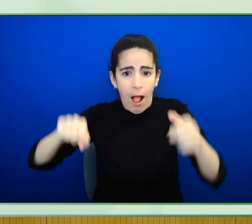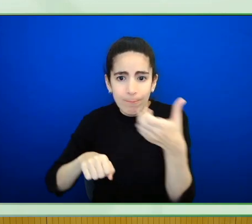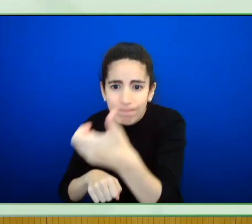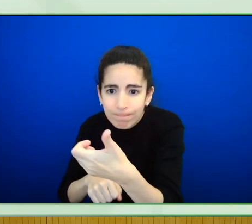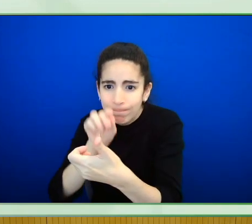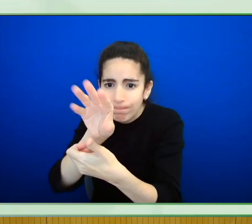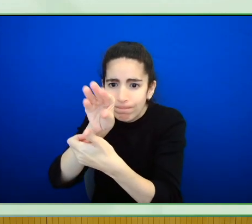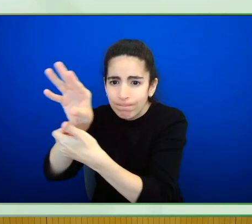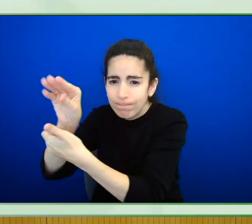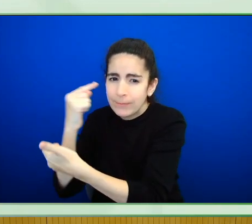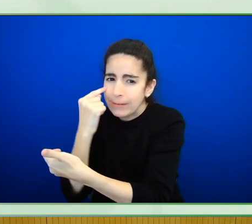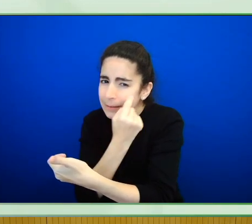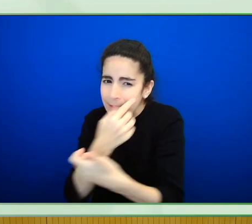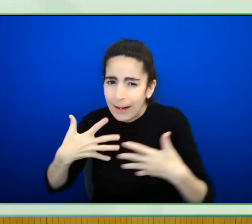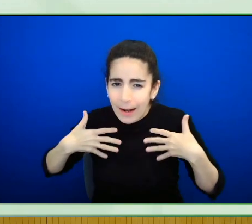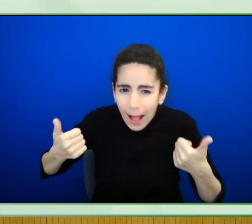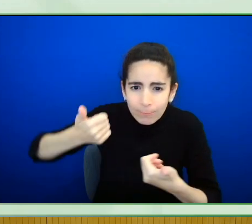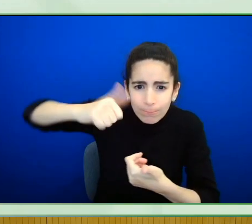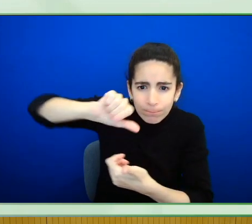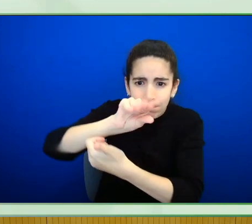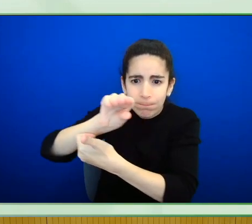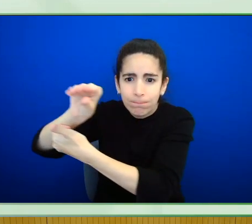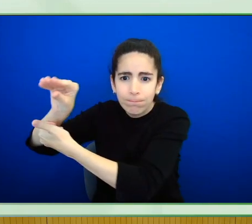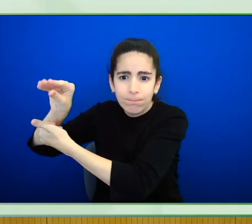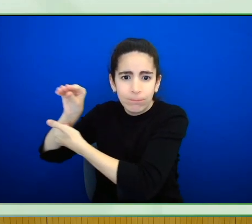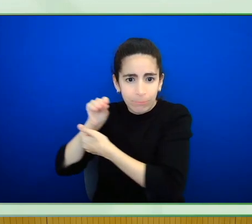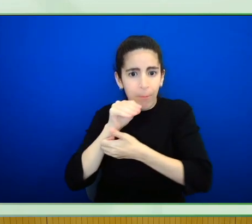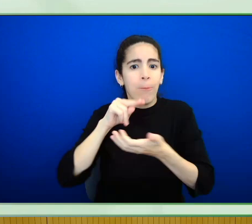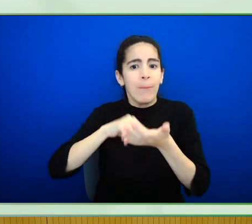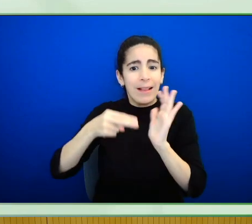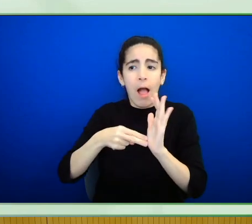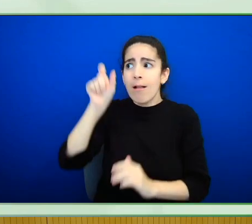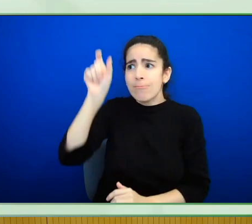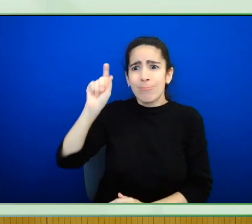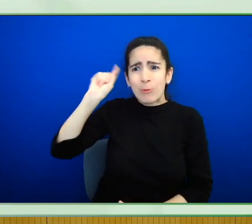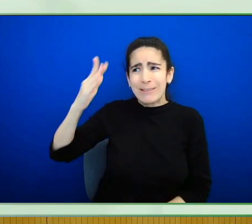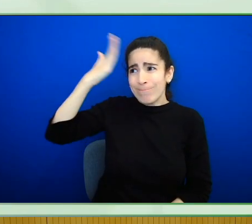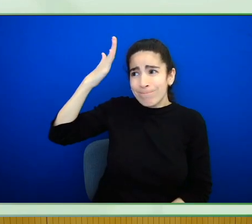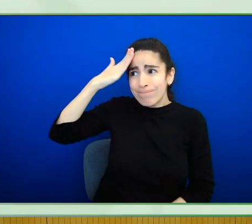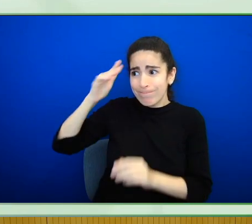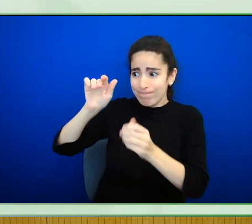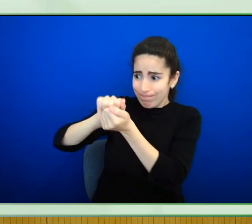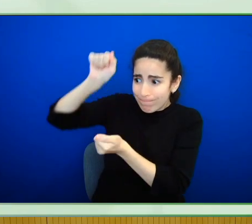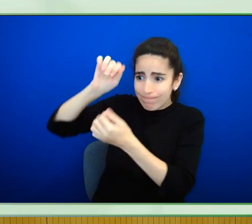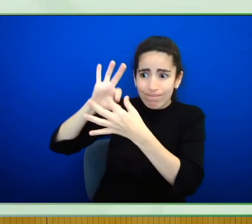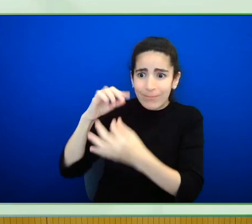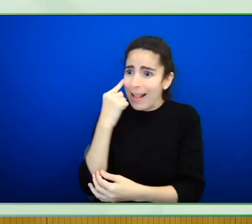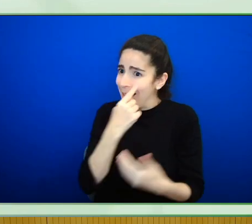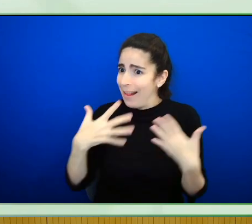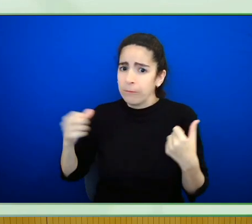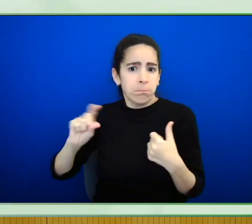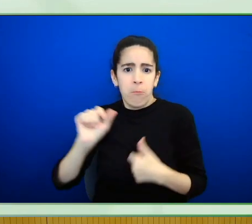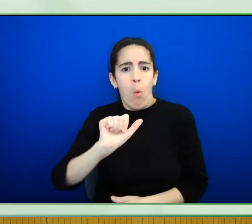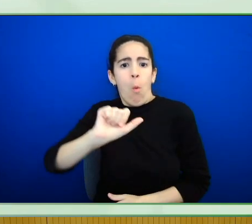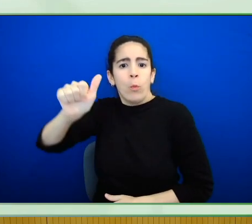app. The software can be used in many different contexts. It can be used to screen children in schools, community members, near their